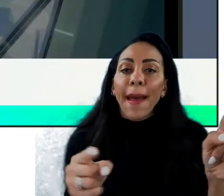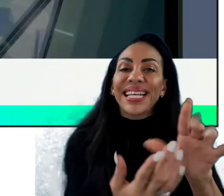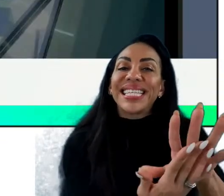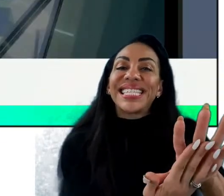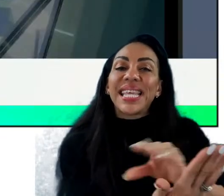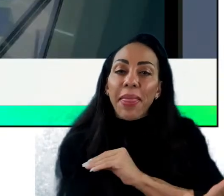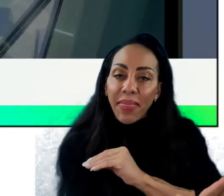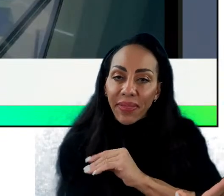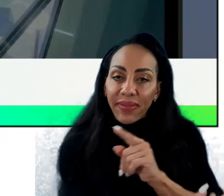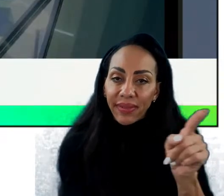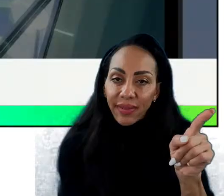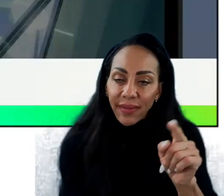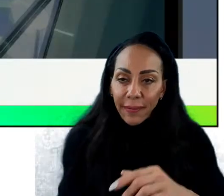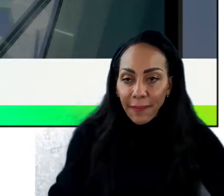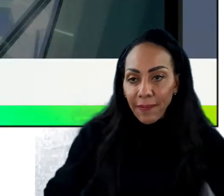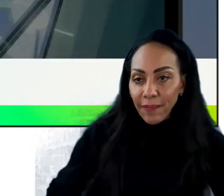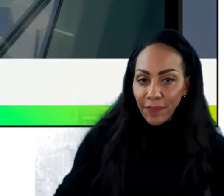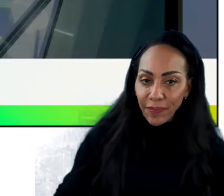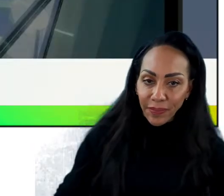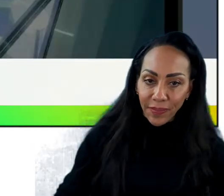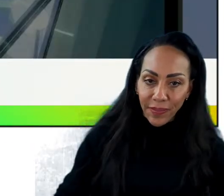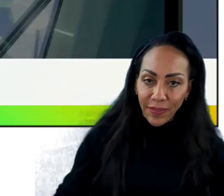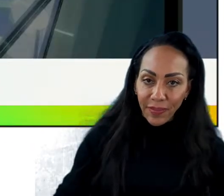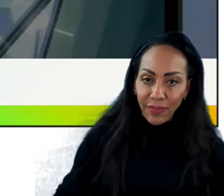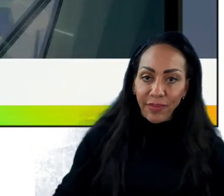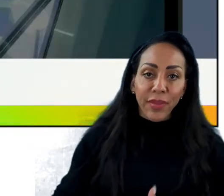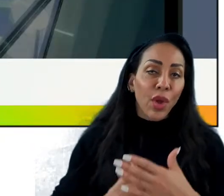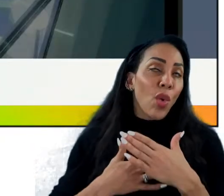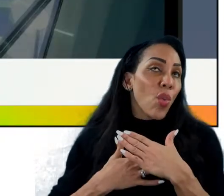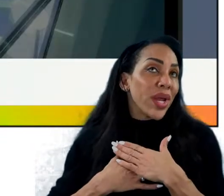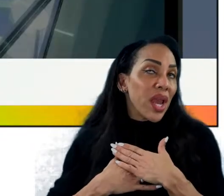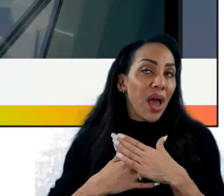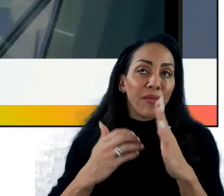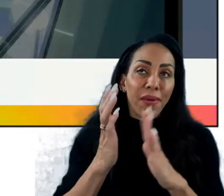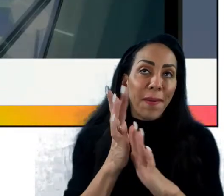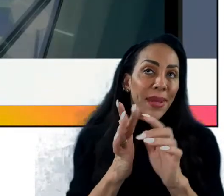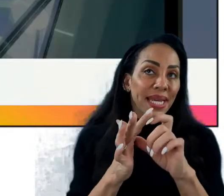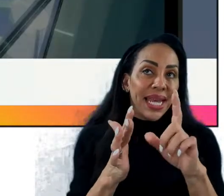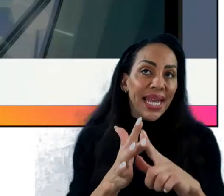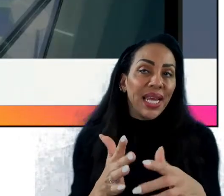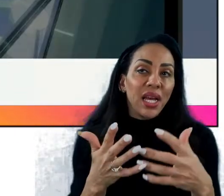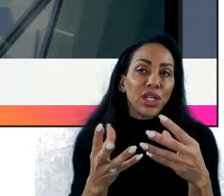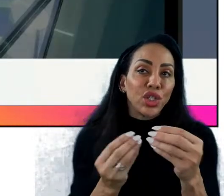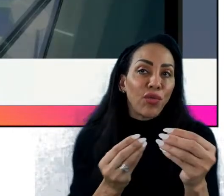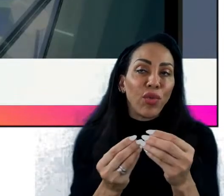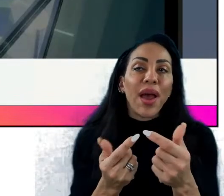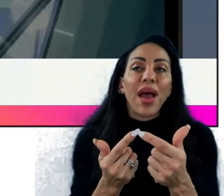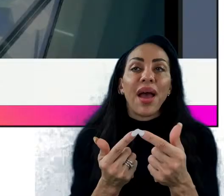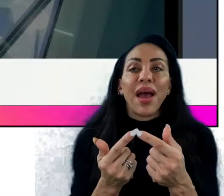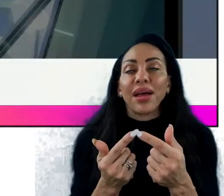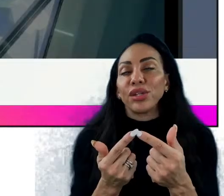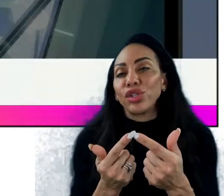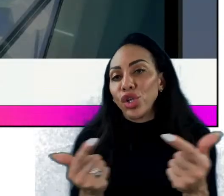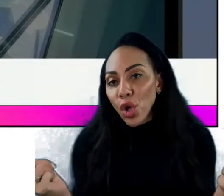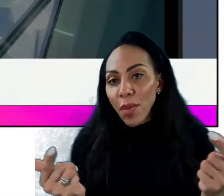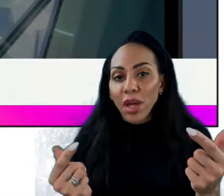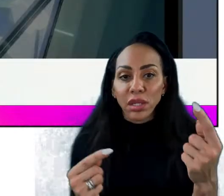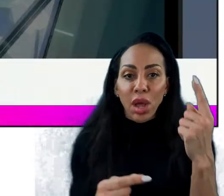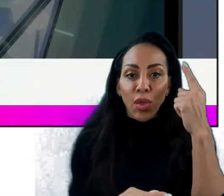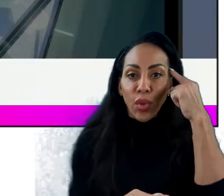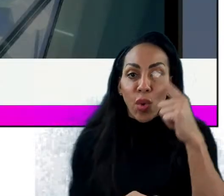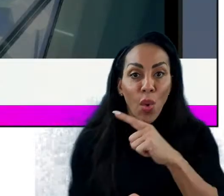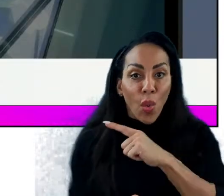I'm giving the game away. So we love MIDI so much, as you well know by now. I said to Pete, let's enter it into this Innovation